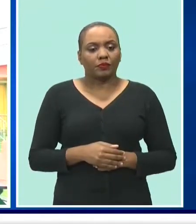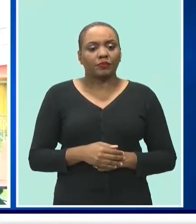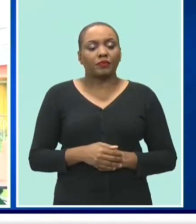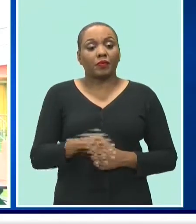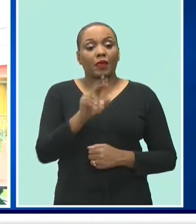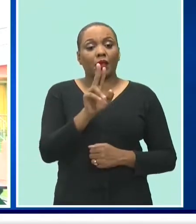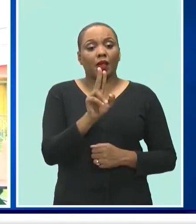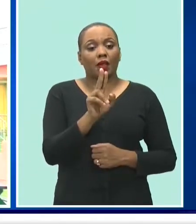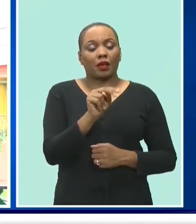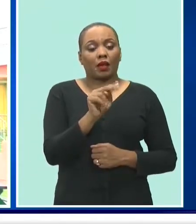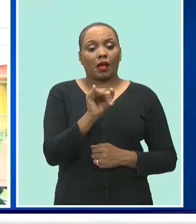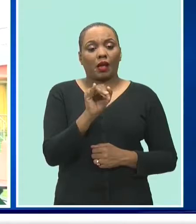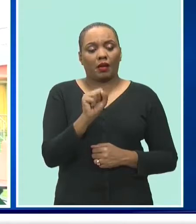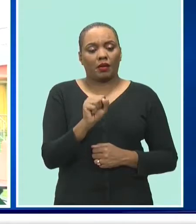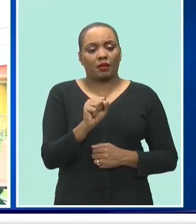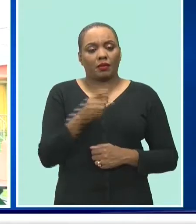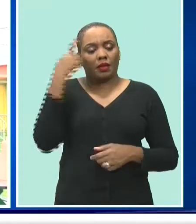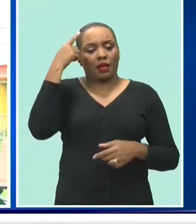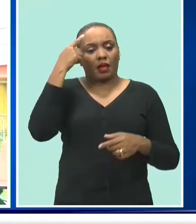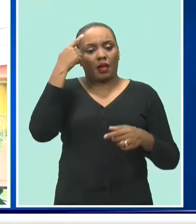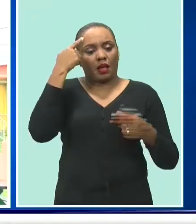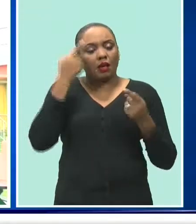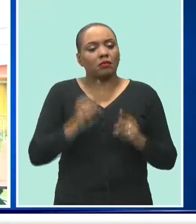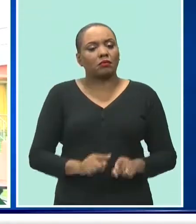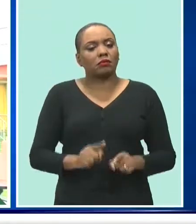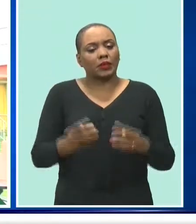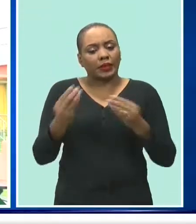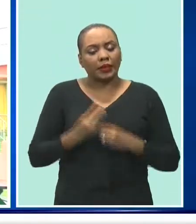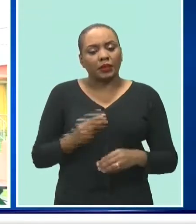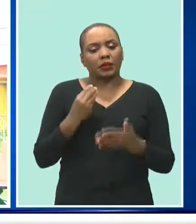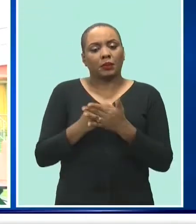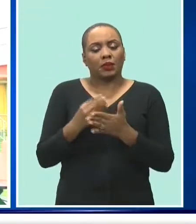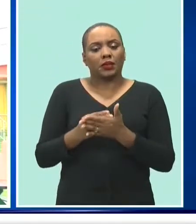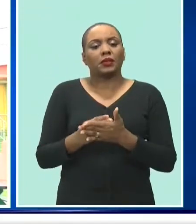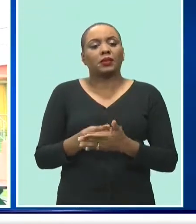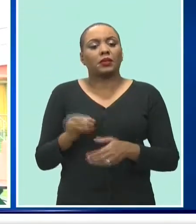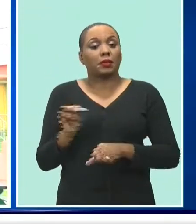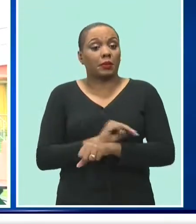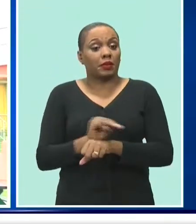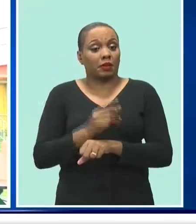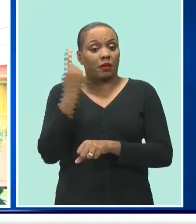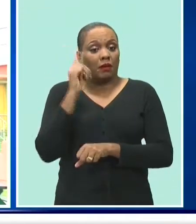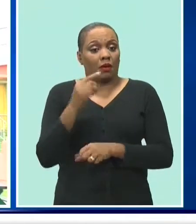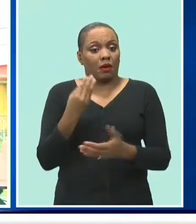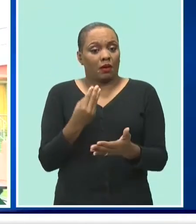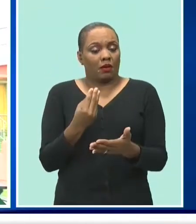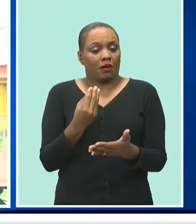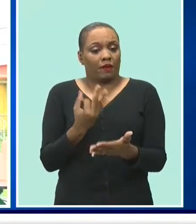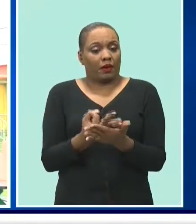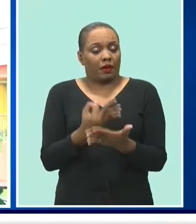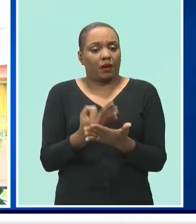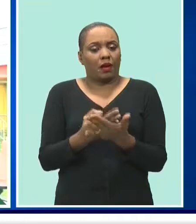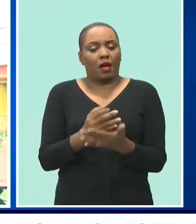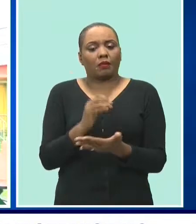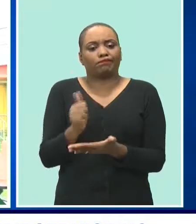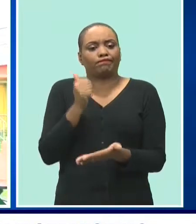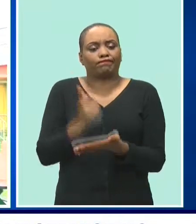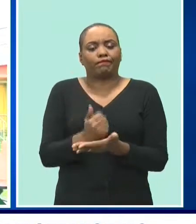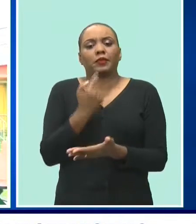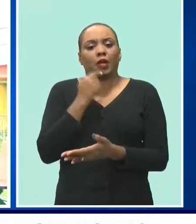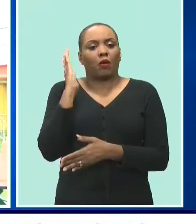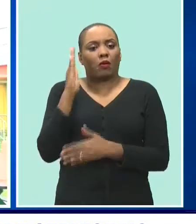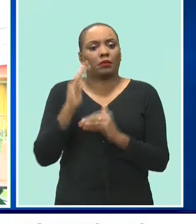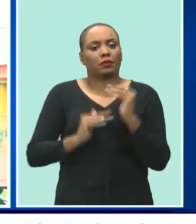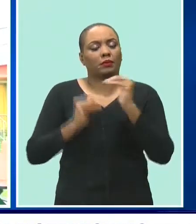has agreed to the funding. Ministry of Finance has approved that, and it will be